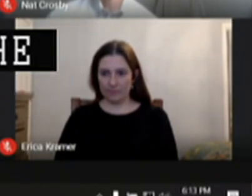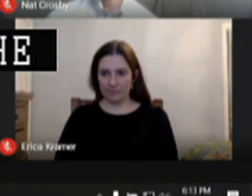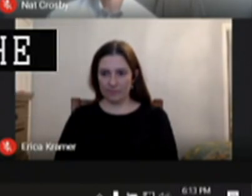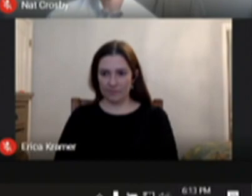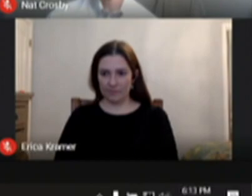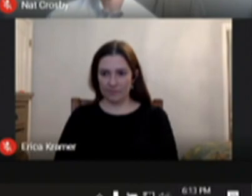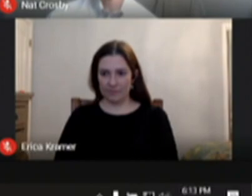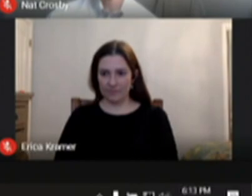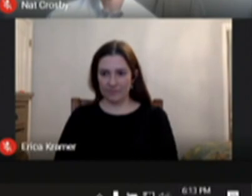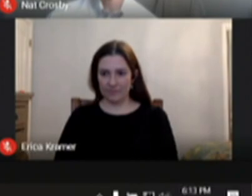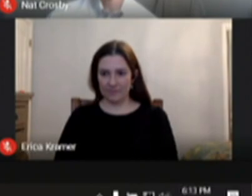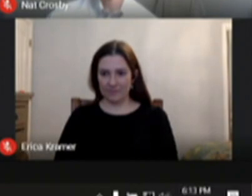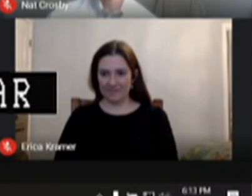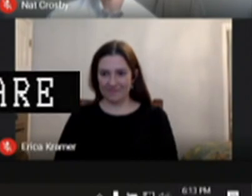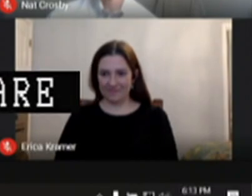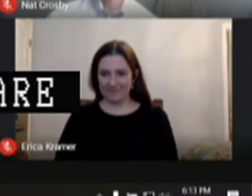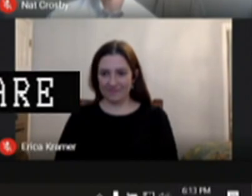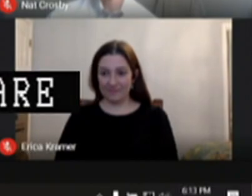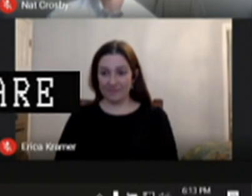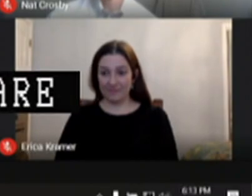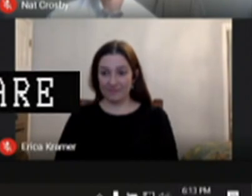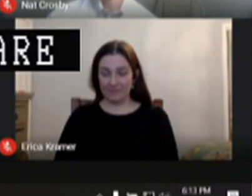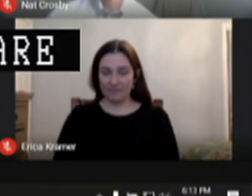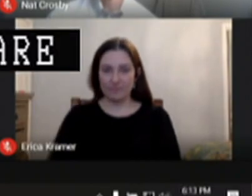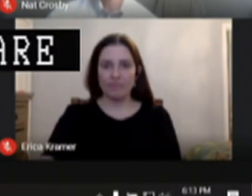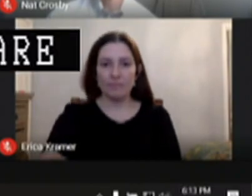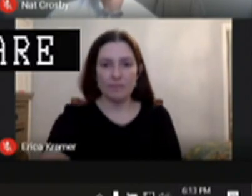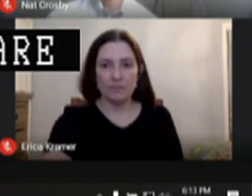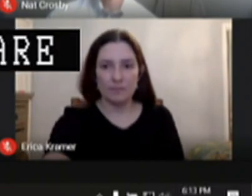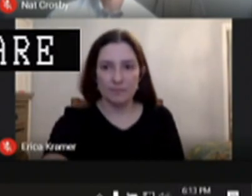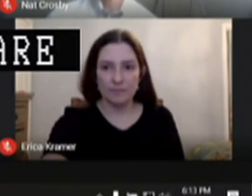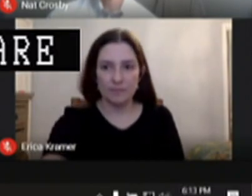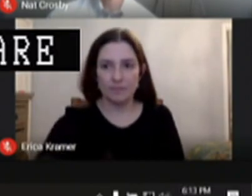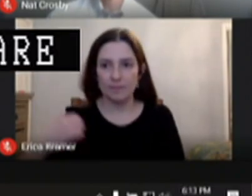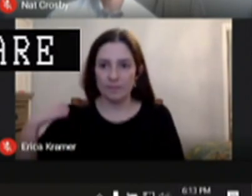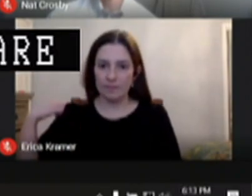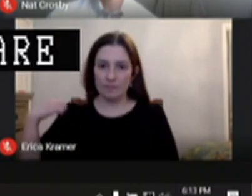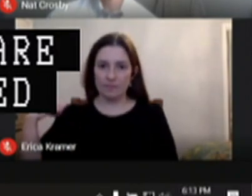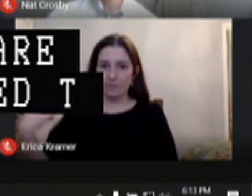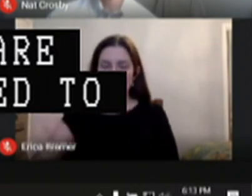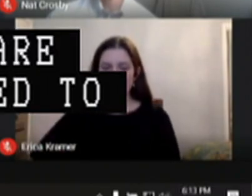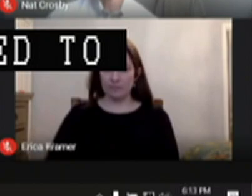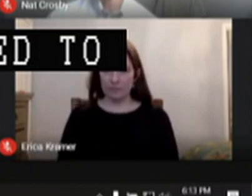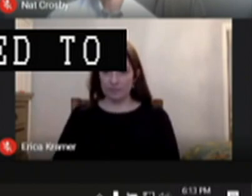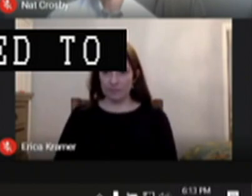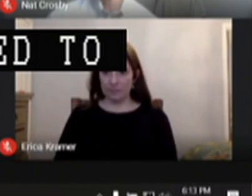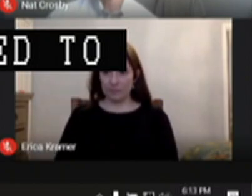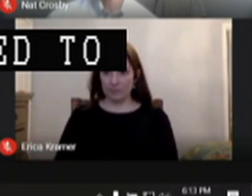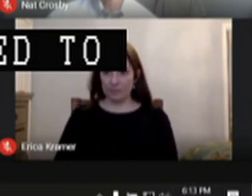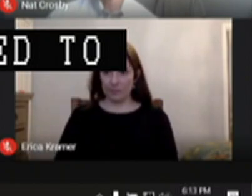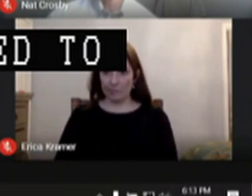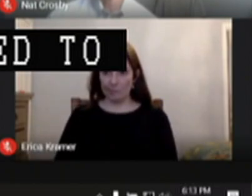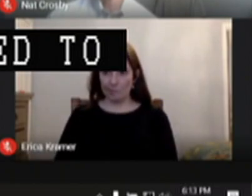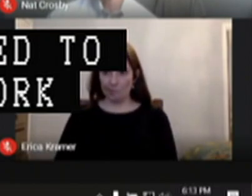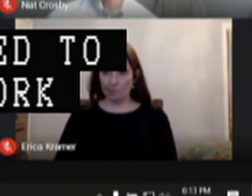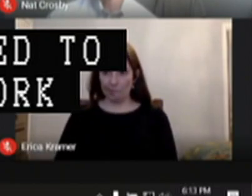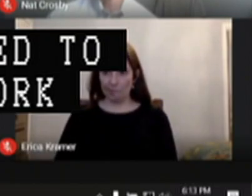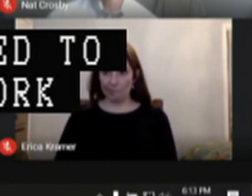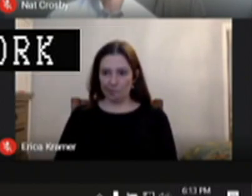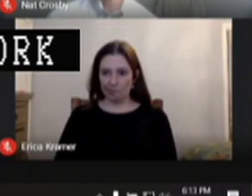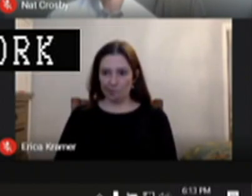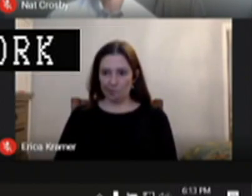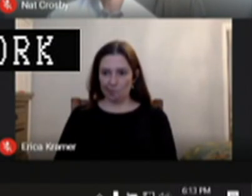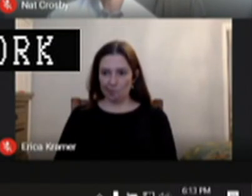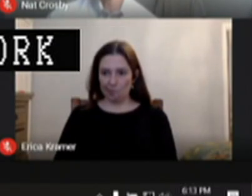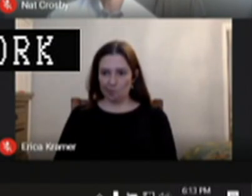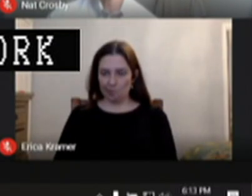those who are on the phone will simply need to just speak up, and we will work to accommodate people as